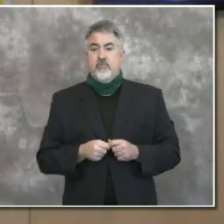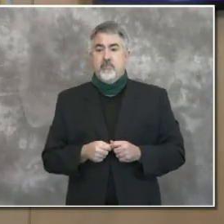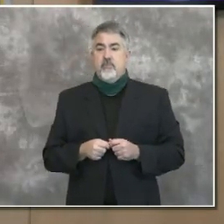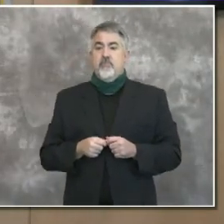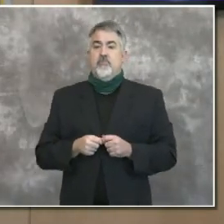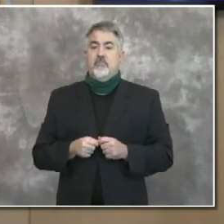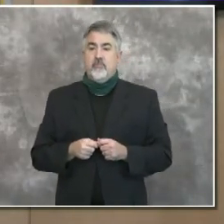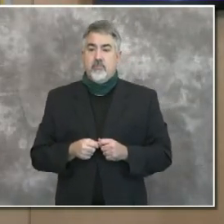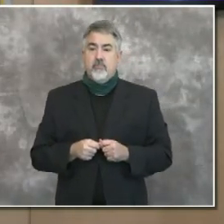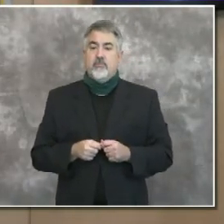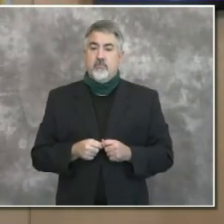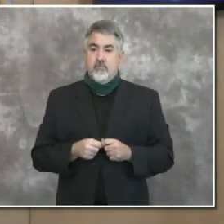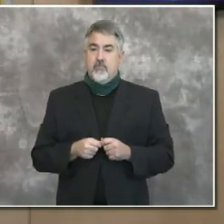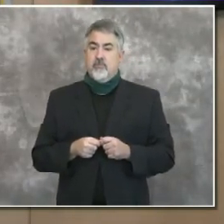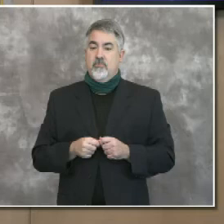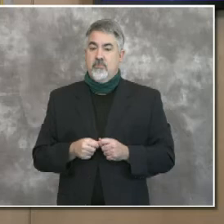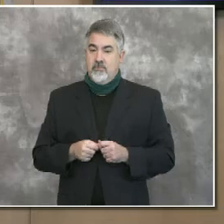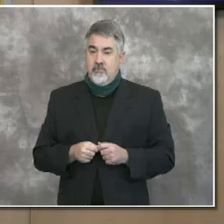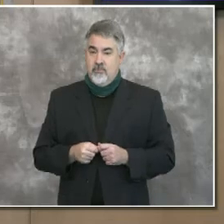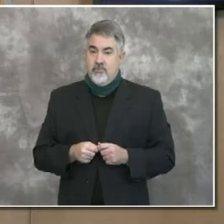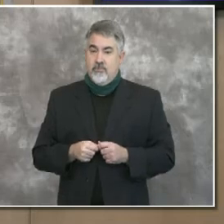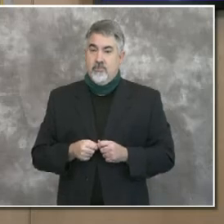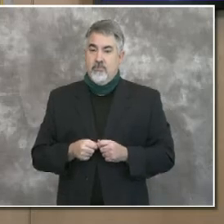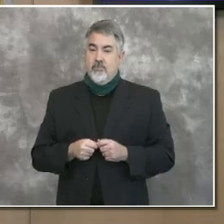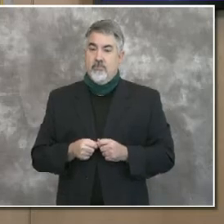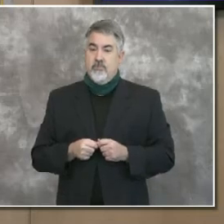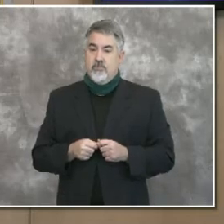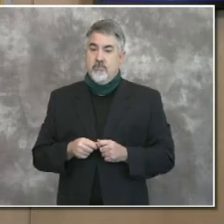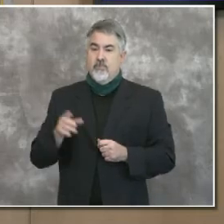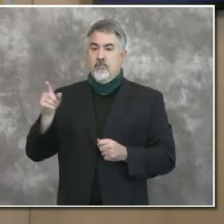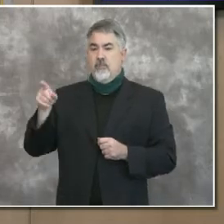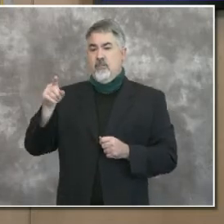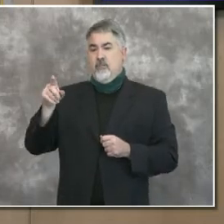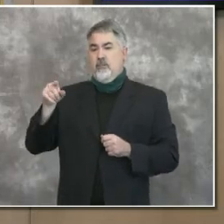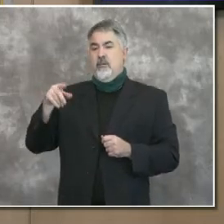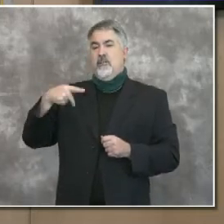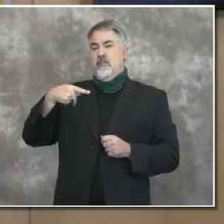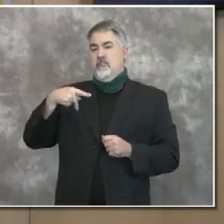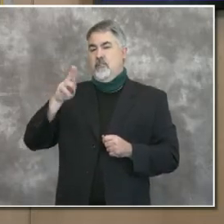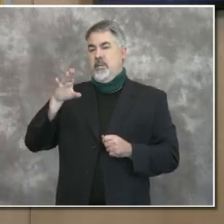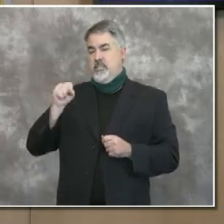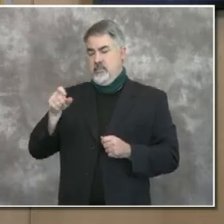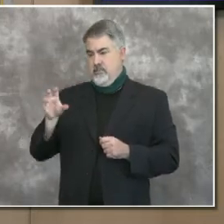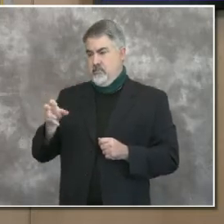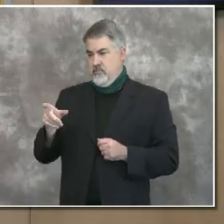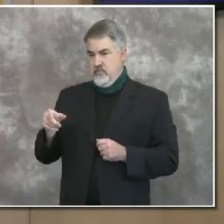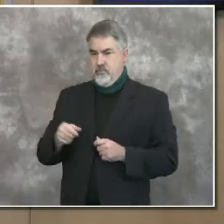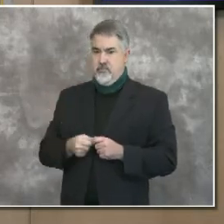Okay. Shalina Shatlani with KPBS, please state your question.